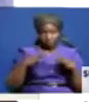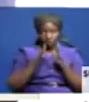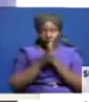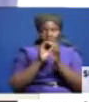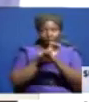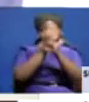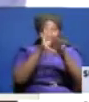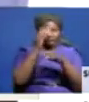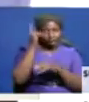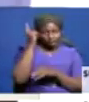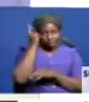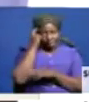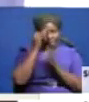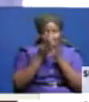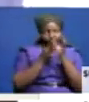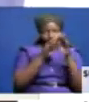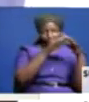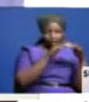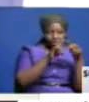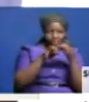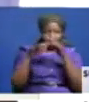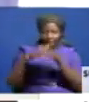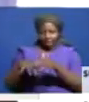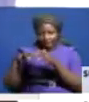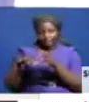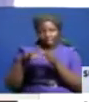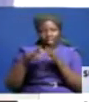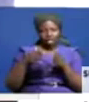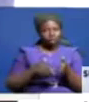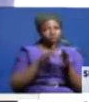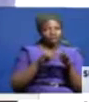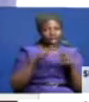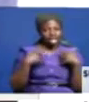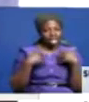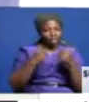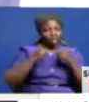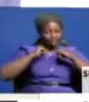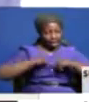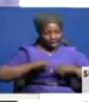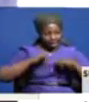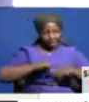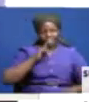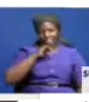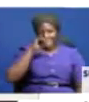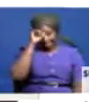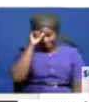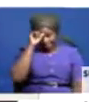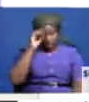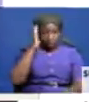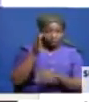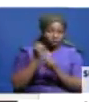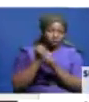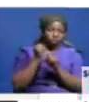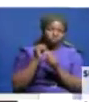is agriculture, if it is roads, if it is health, we agreed that the government will do a certain percentage for